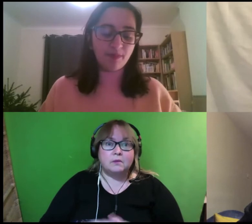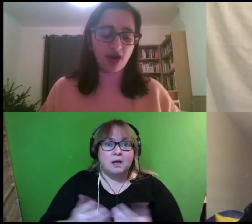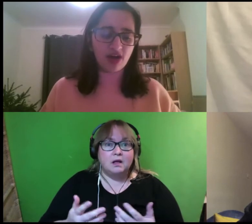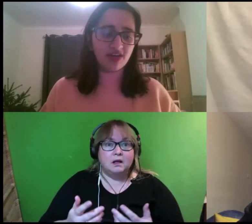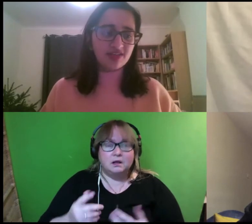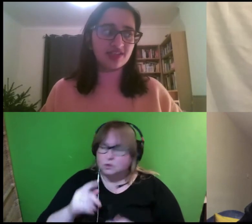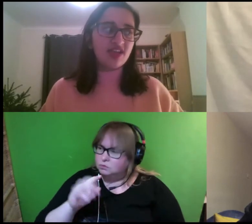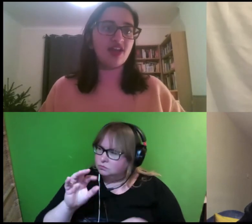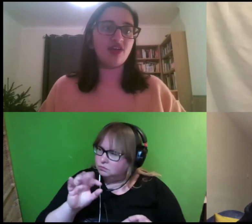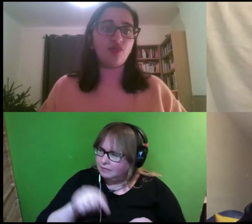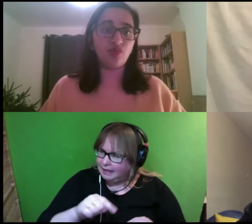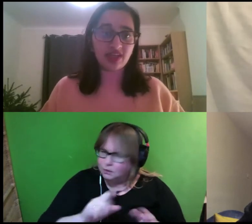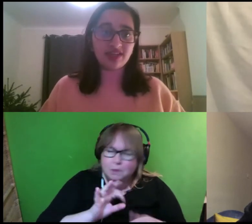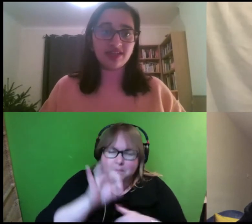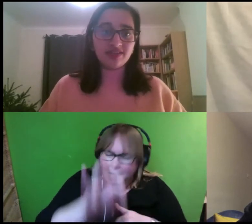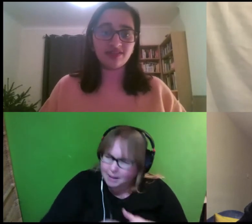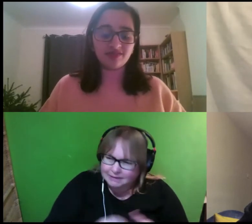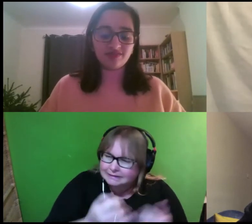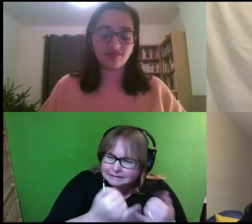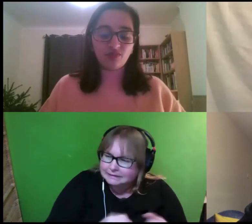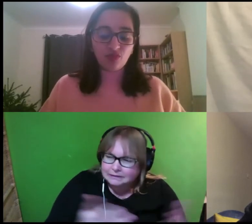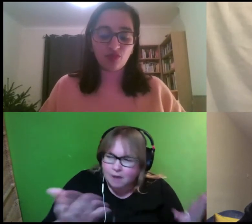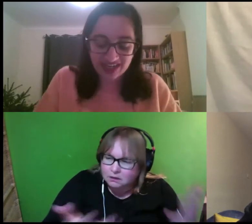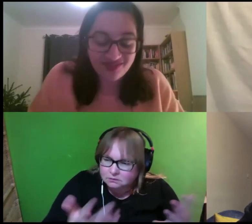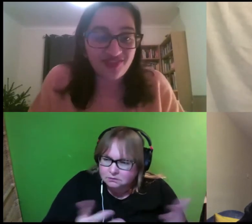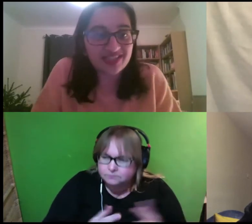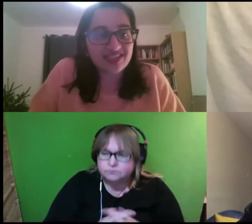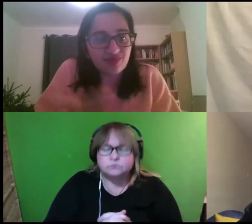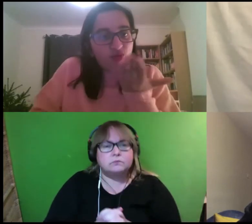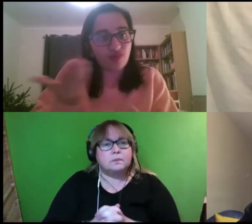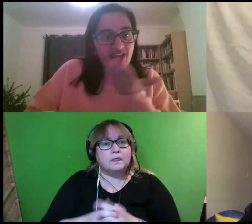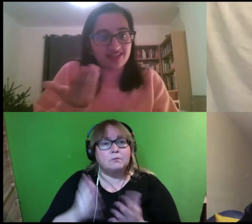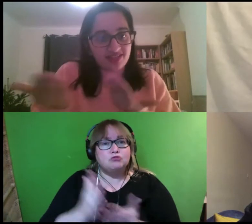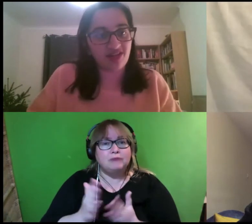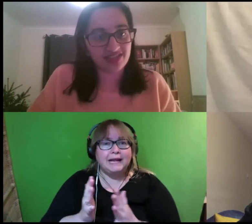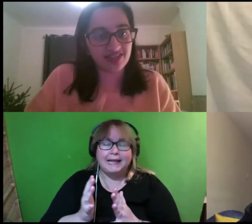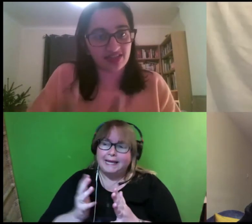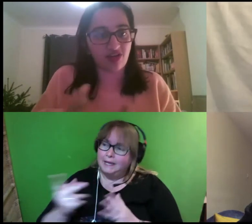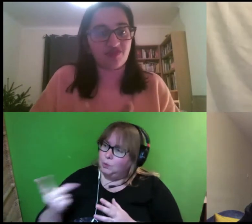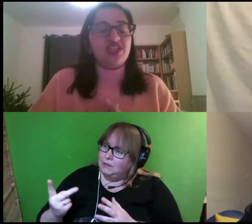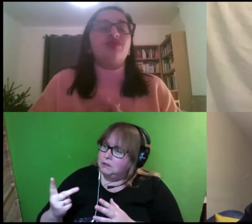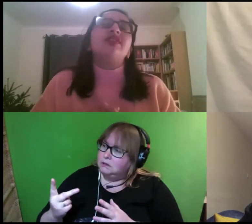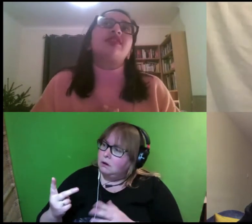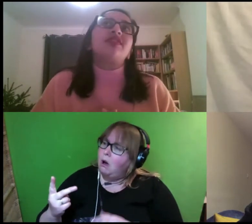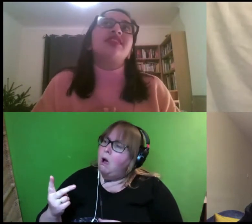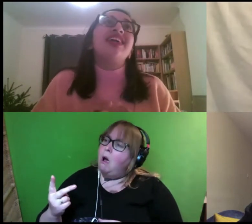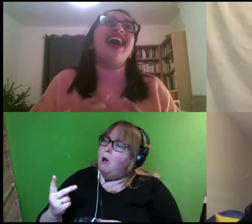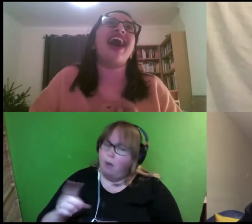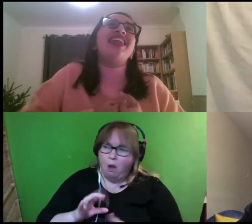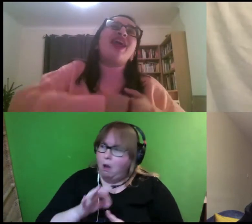opportunity, but we really invested in what we had started, that conversation we had